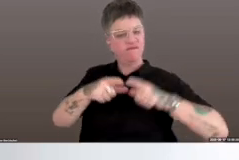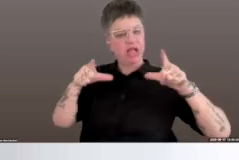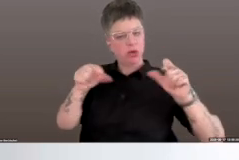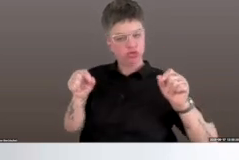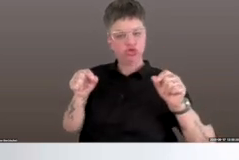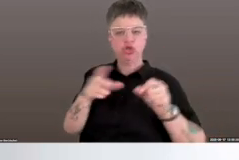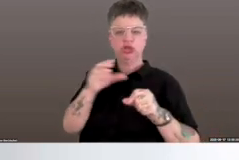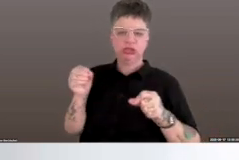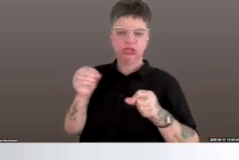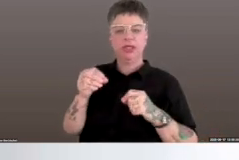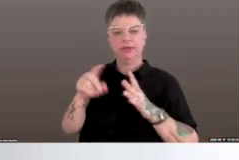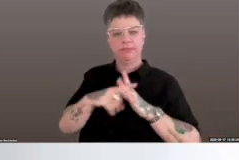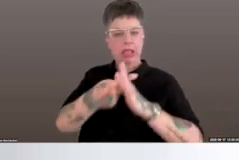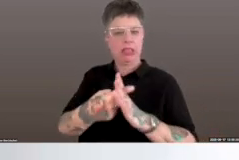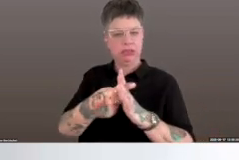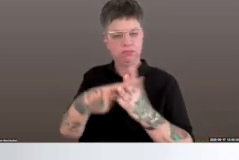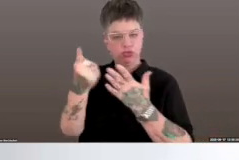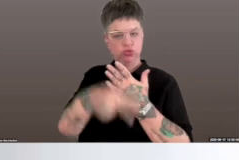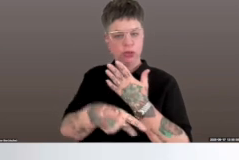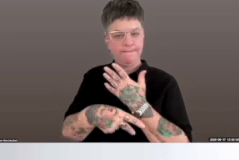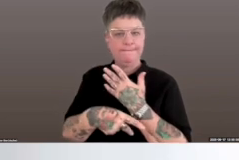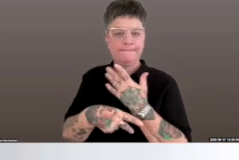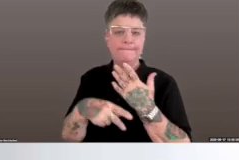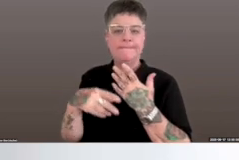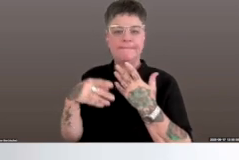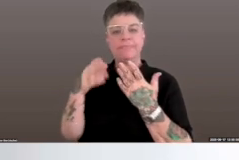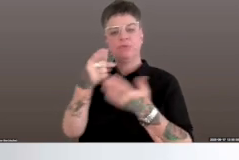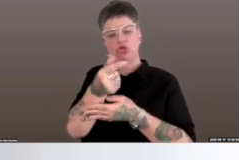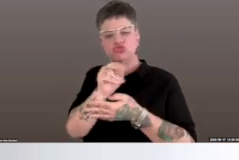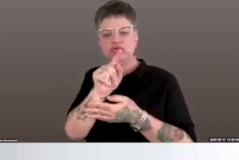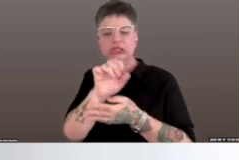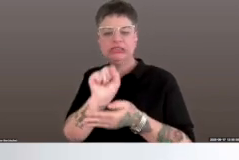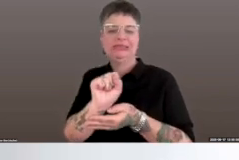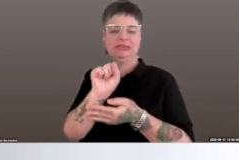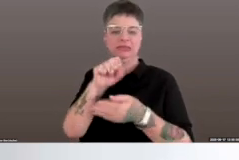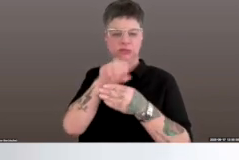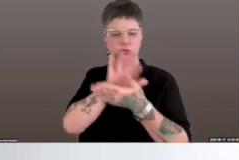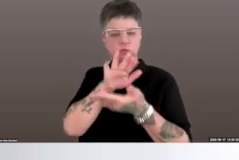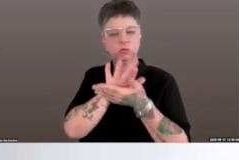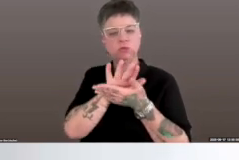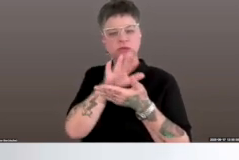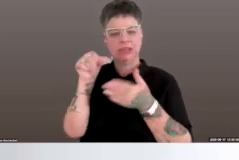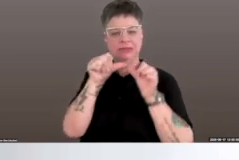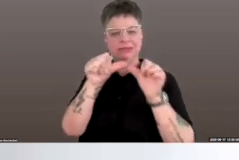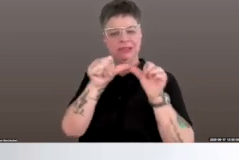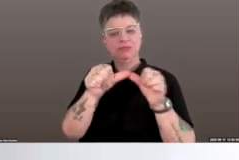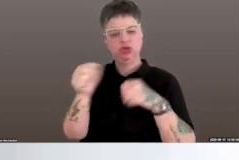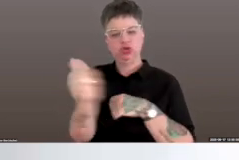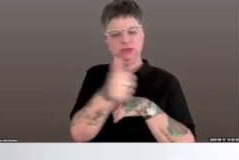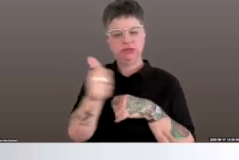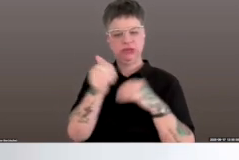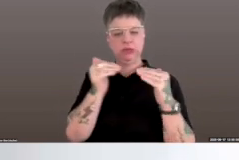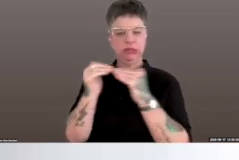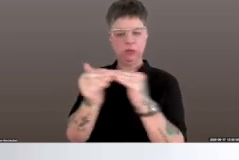mobility pilots, planning and capacity building grants, clean mobility in schools grants, and the Sustainable Transportation Equity